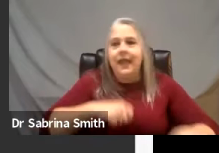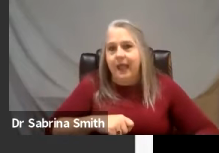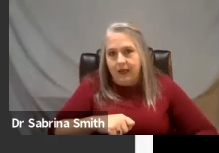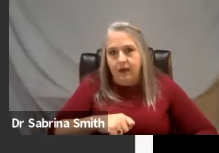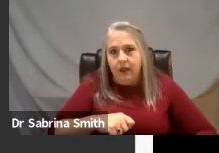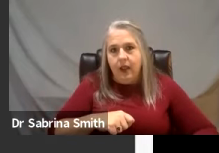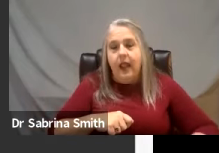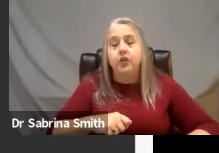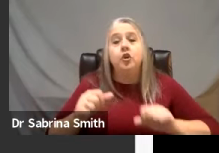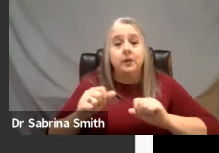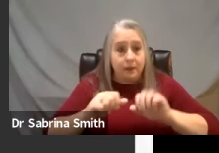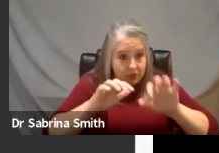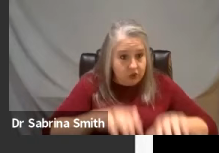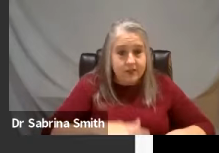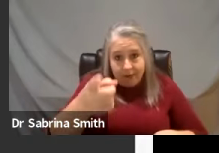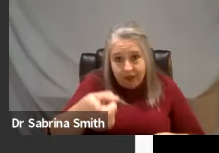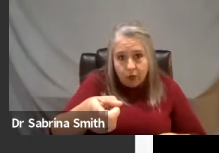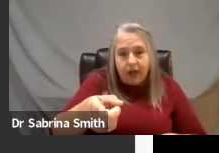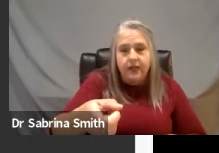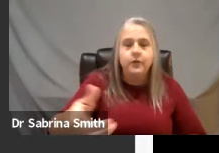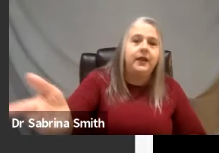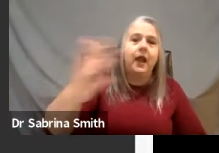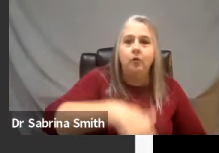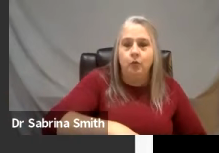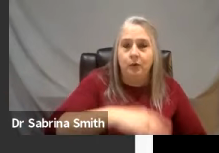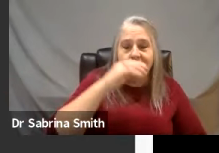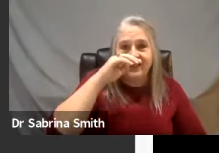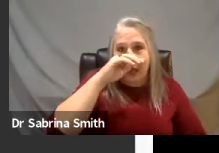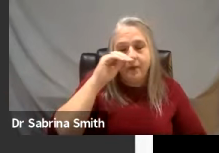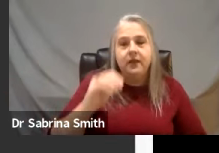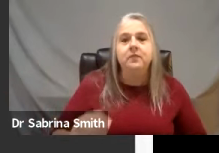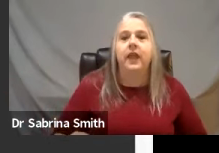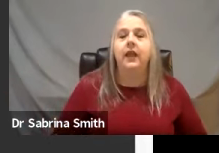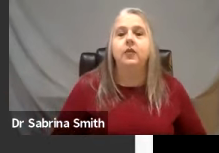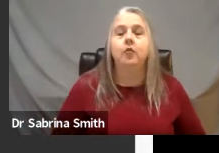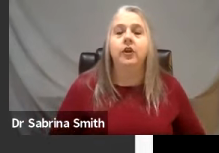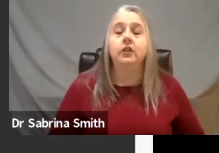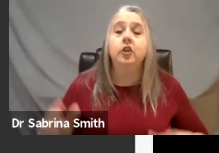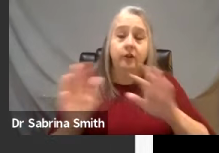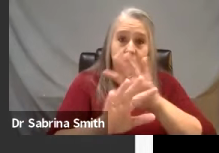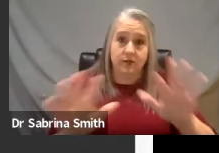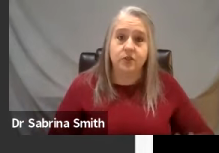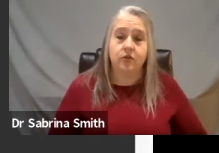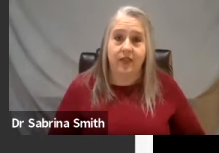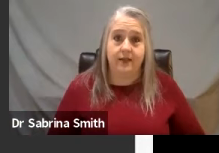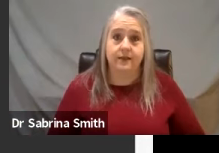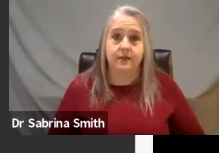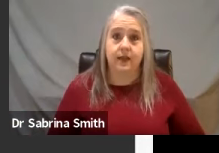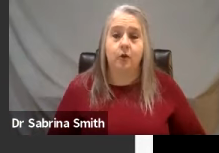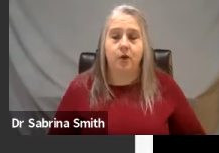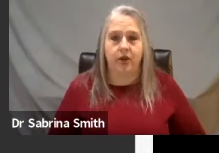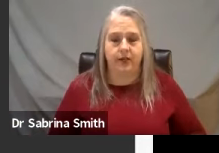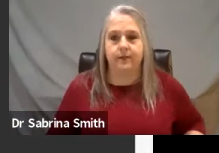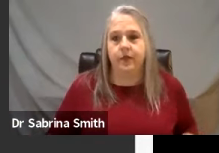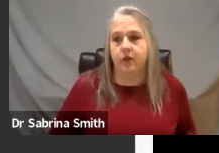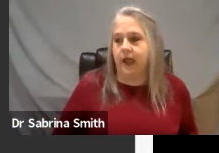back again, and you're going to be able to do the same thing that we're kind of doing now. We'll put this up, and we're going to look for some certain things in